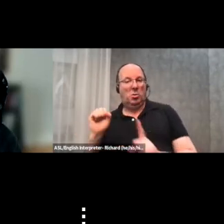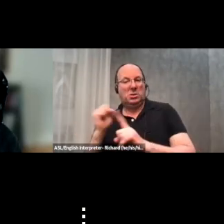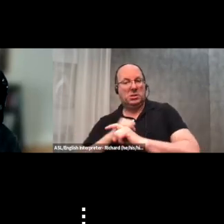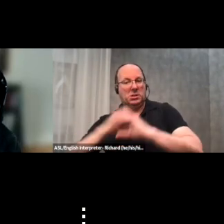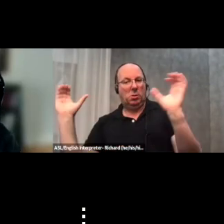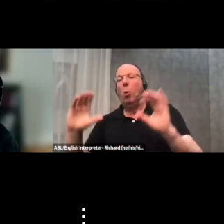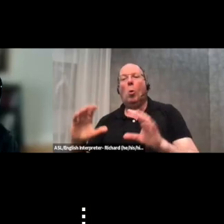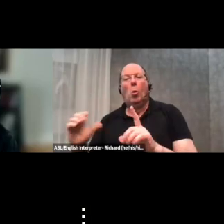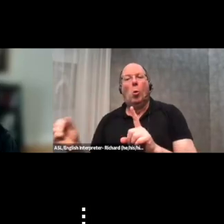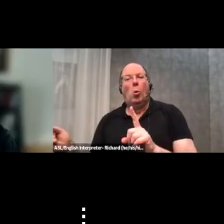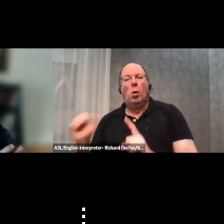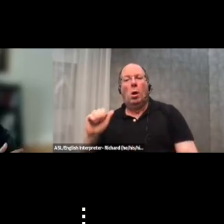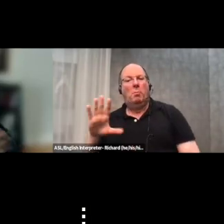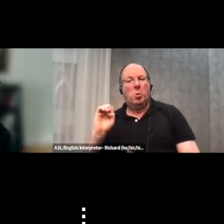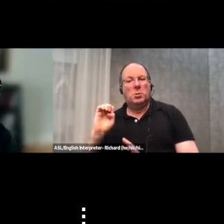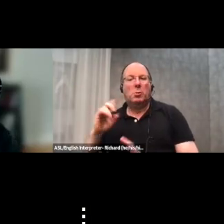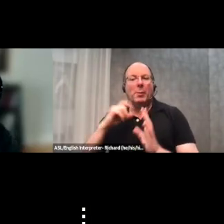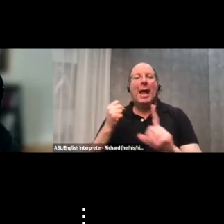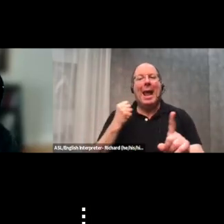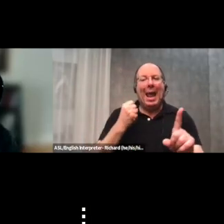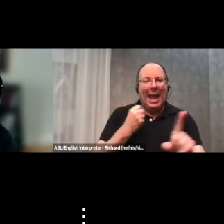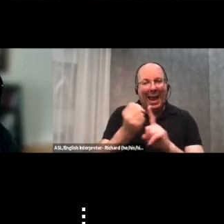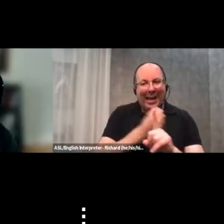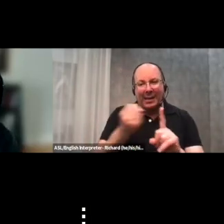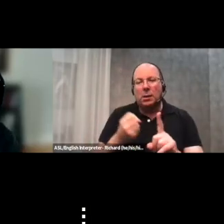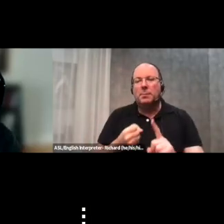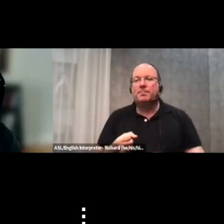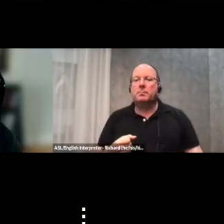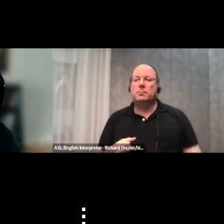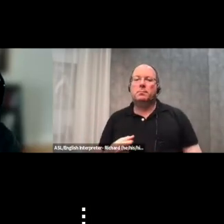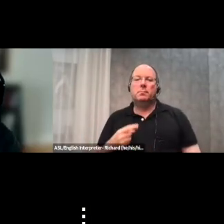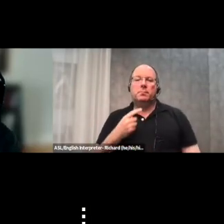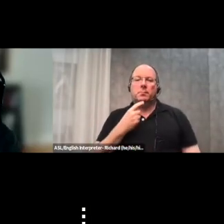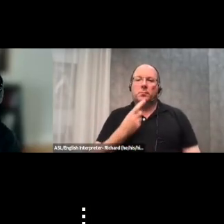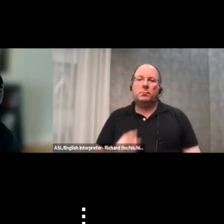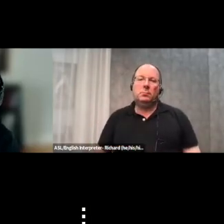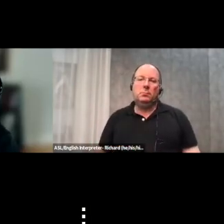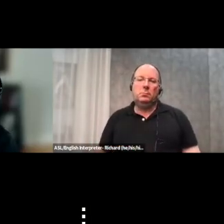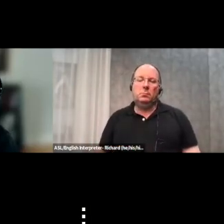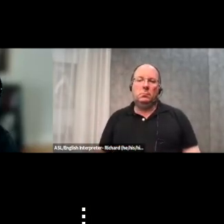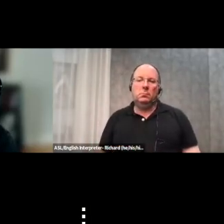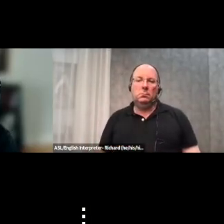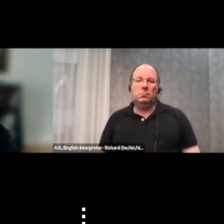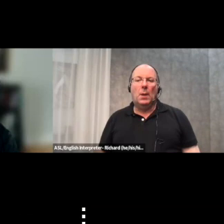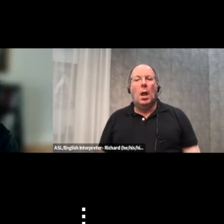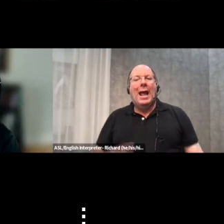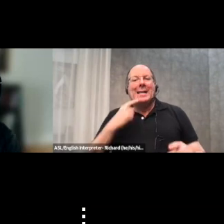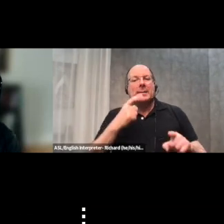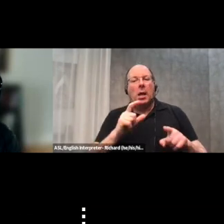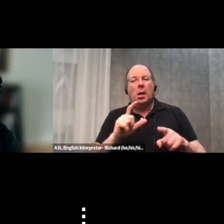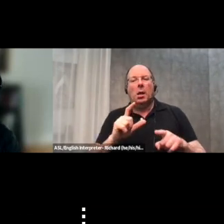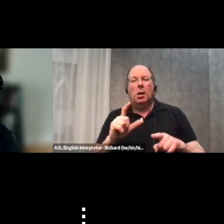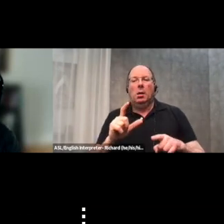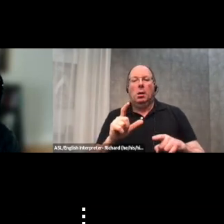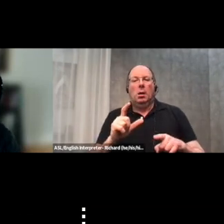situations, would be abusive behaviors, like hitting or saying like sexually shaming words to somebody.